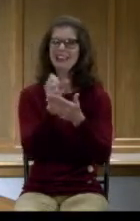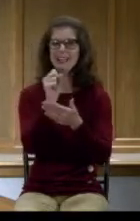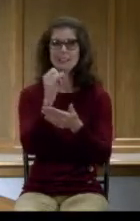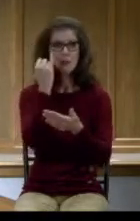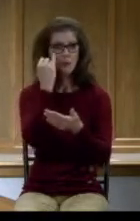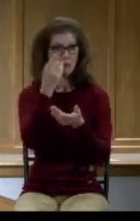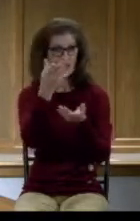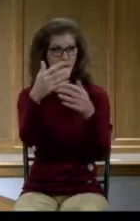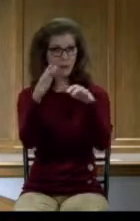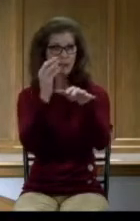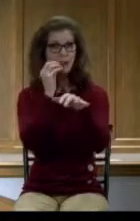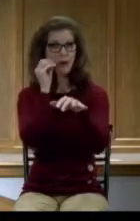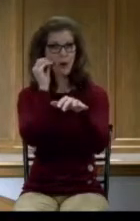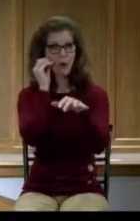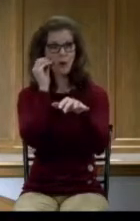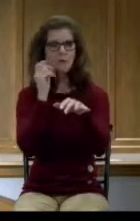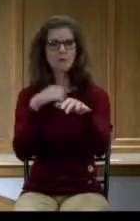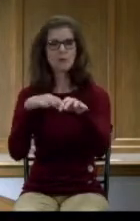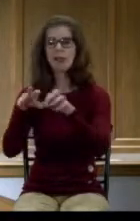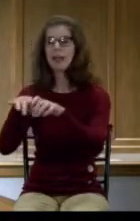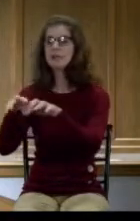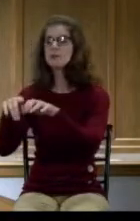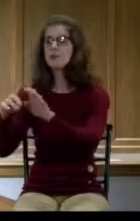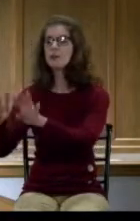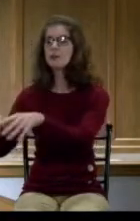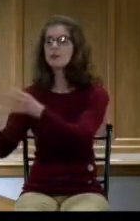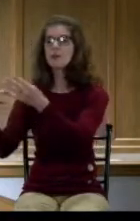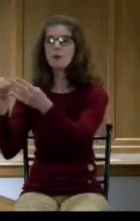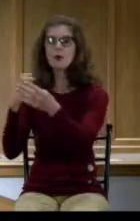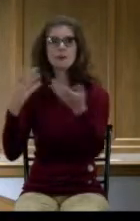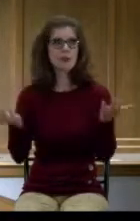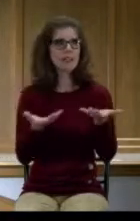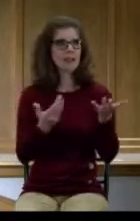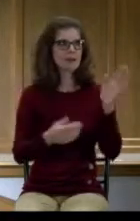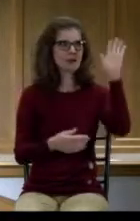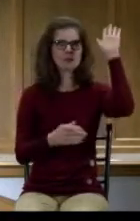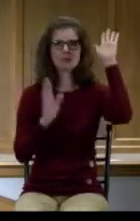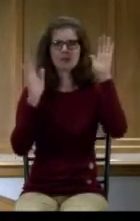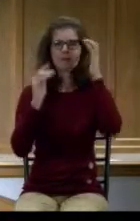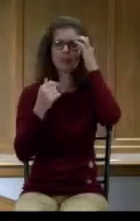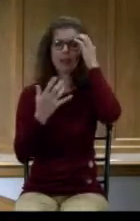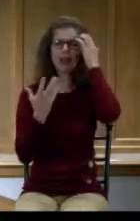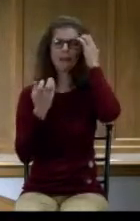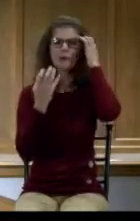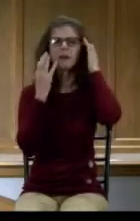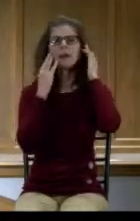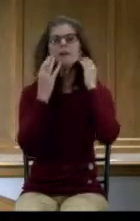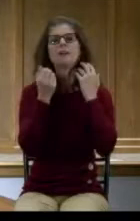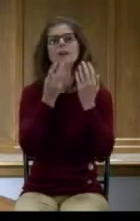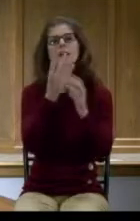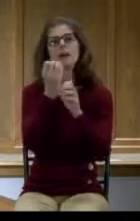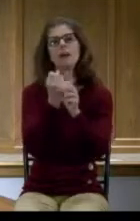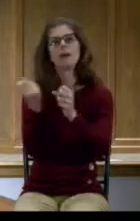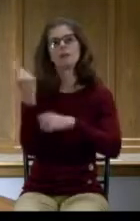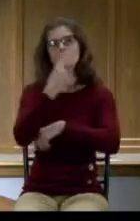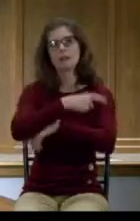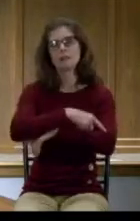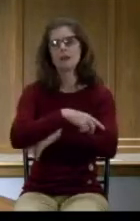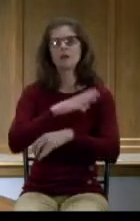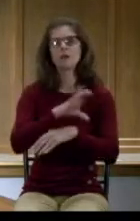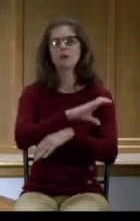chat box, and if you're in the room, you can just raise your hand, but I want to know, a few days ago, on Christmas